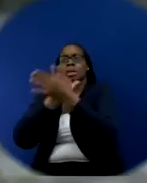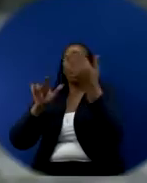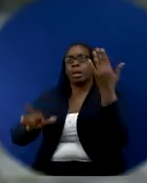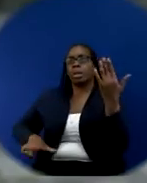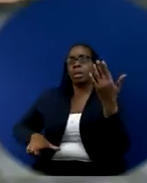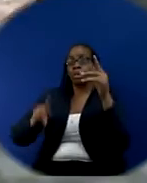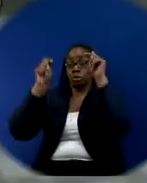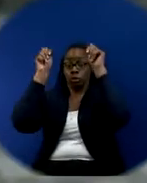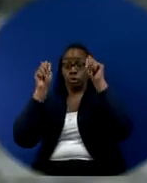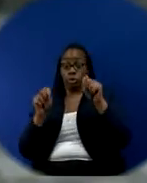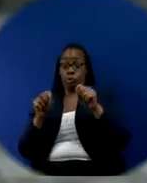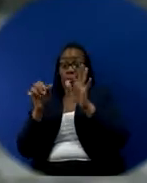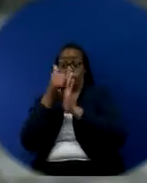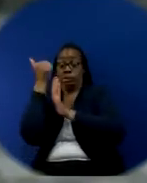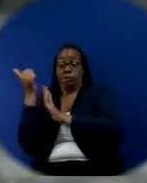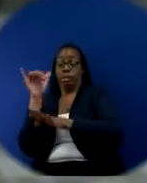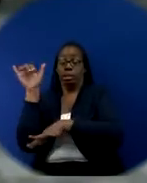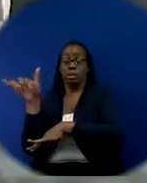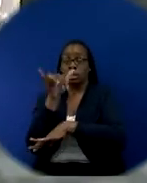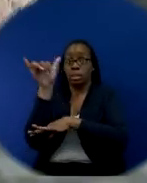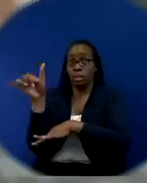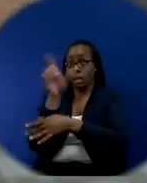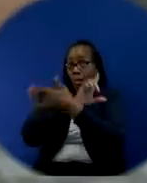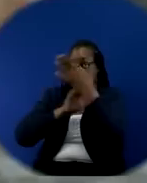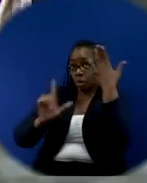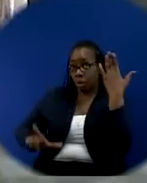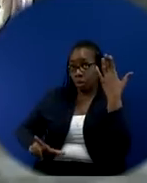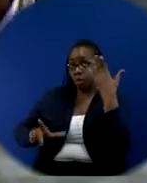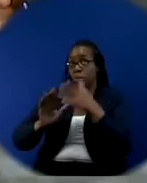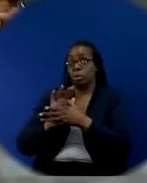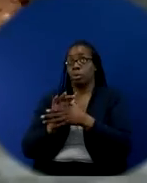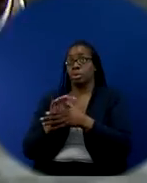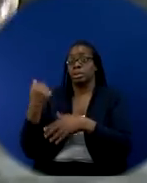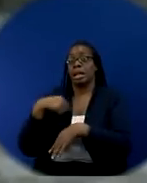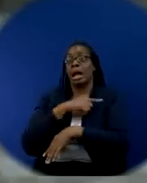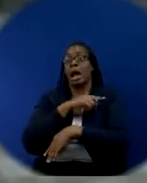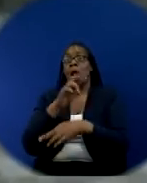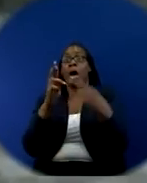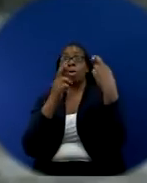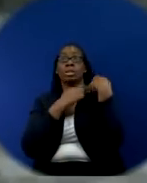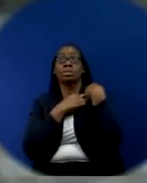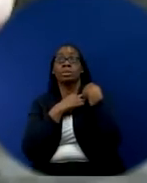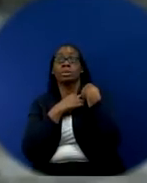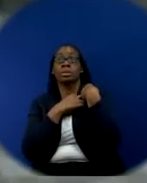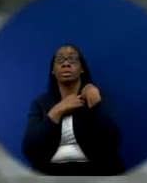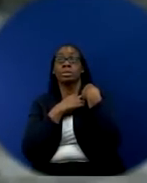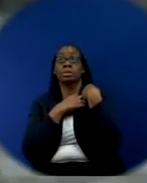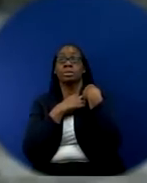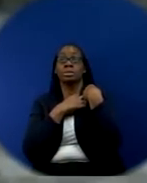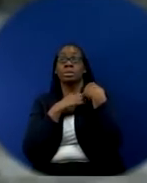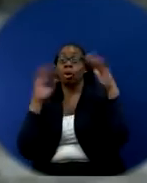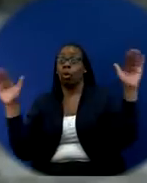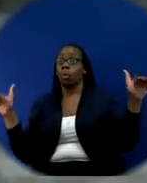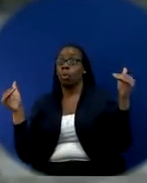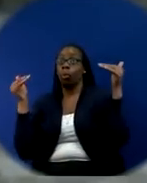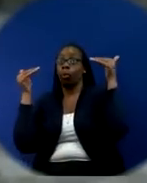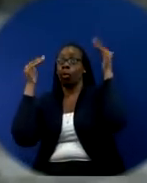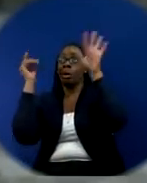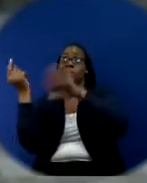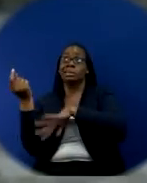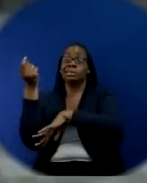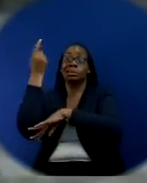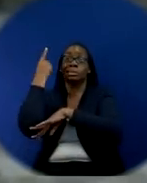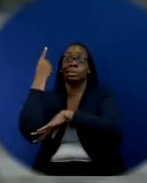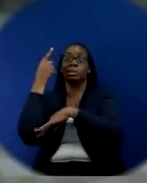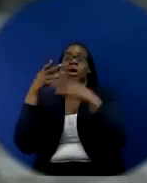treat others like the Lord does. Our responsibility is to raise our level of understanding